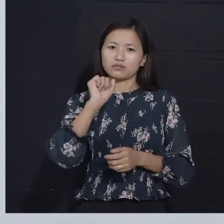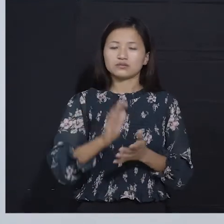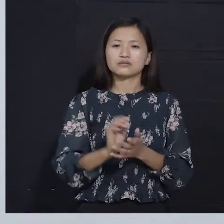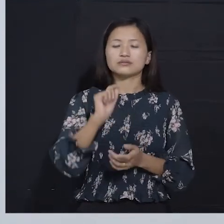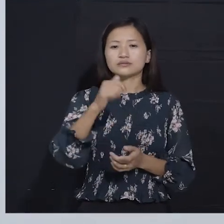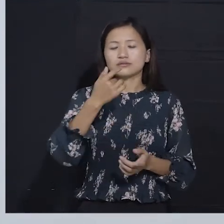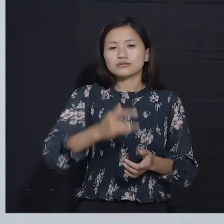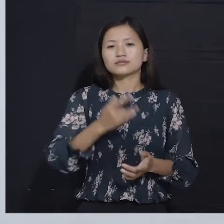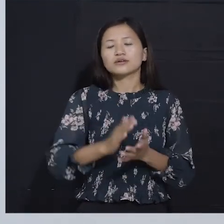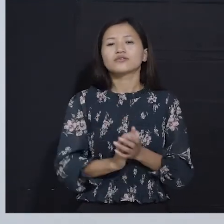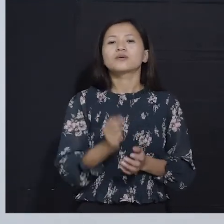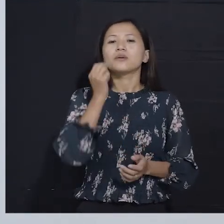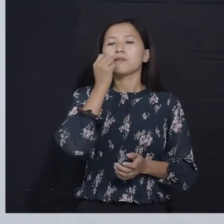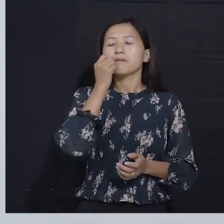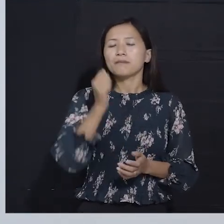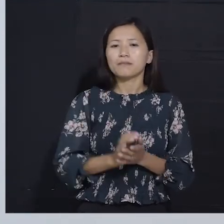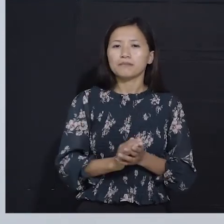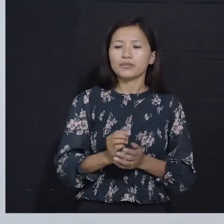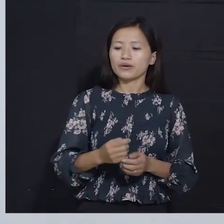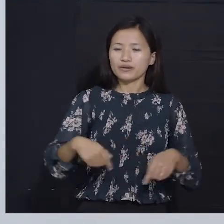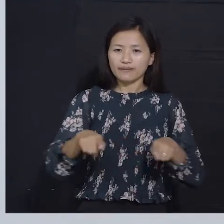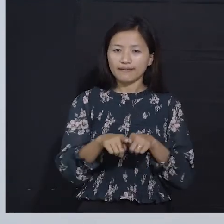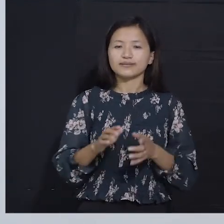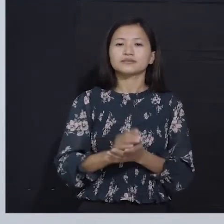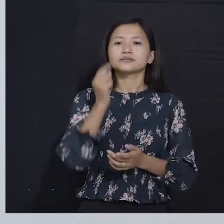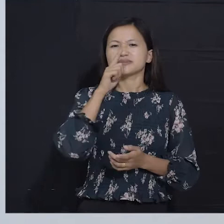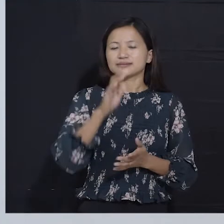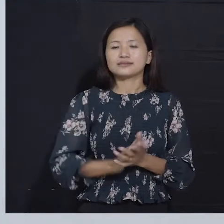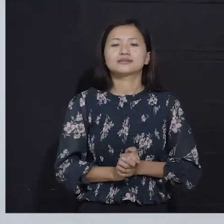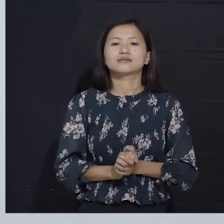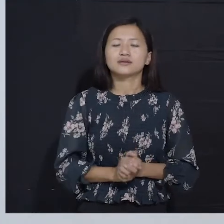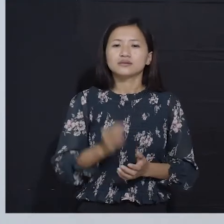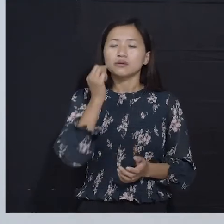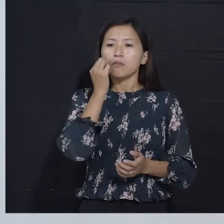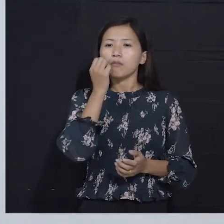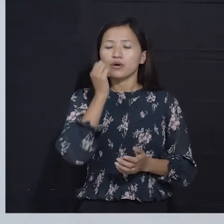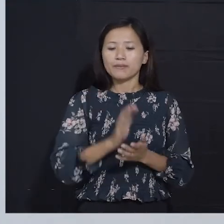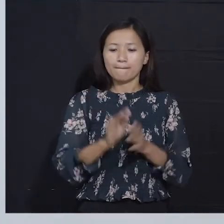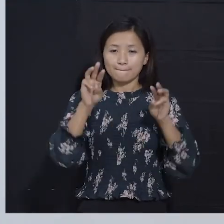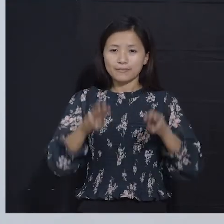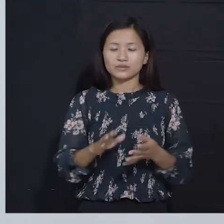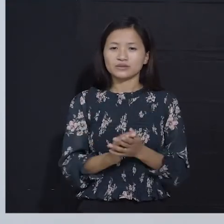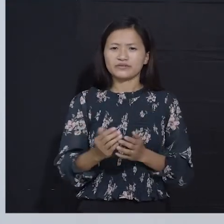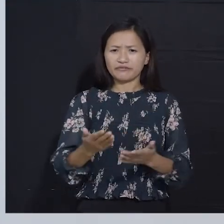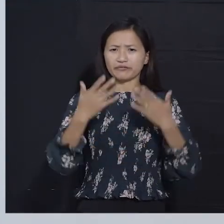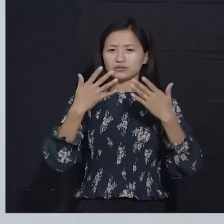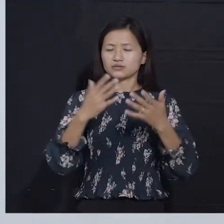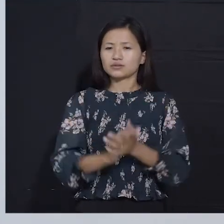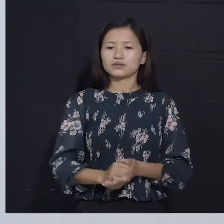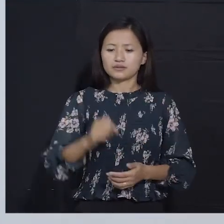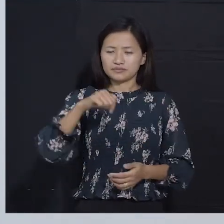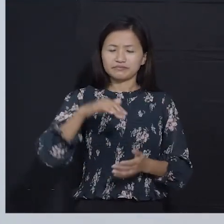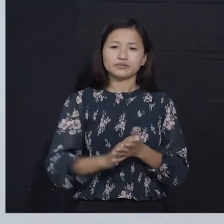And when somebody treats you like a very small kid, you feel irritated, right? This boy might also be facing that